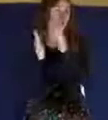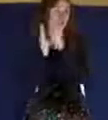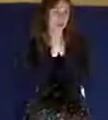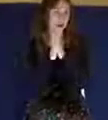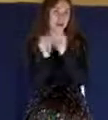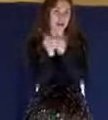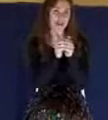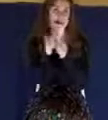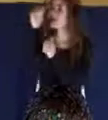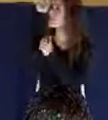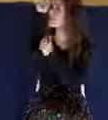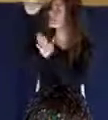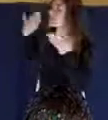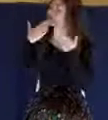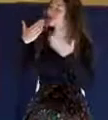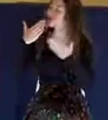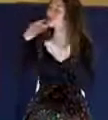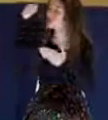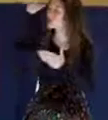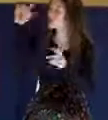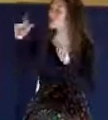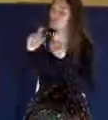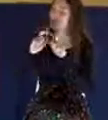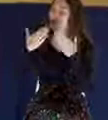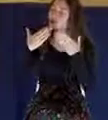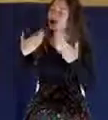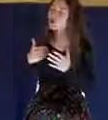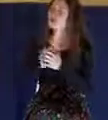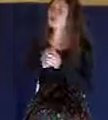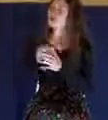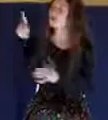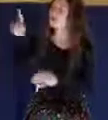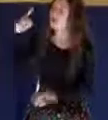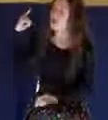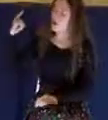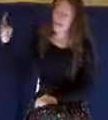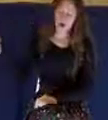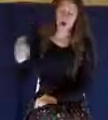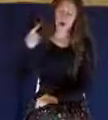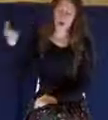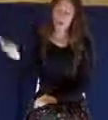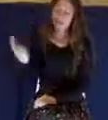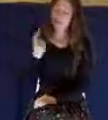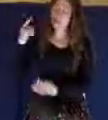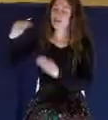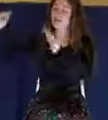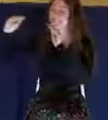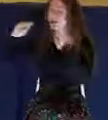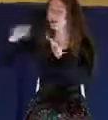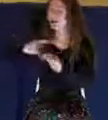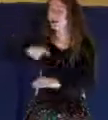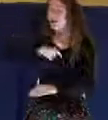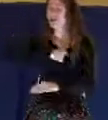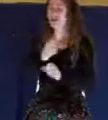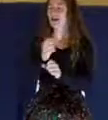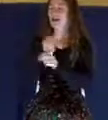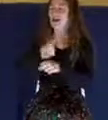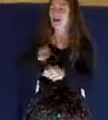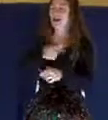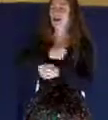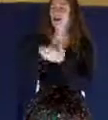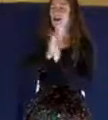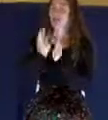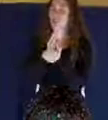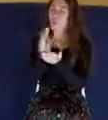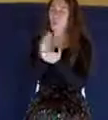for your word. Thank you for how you constantly are teaching us and sanctifying us into the image